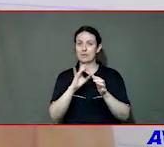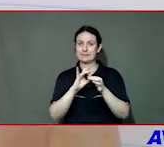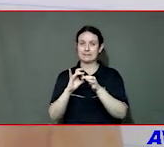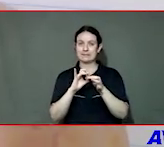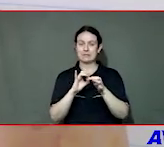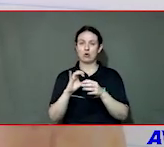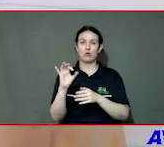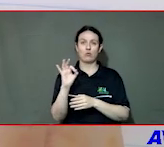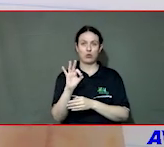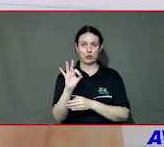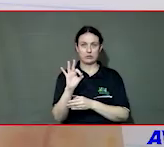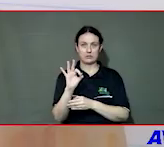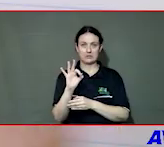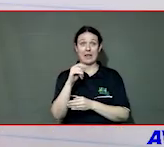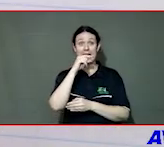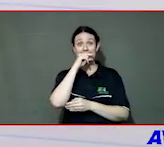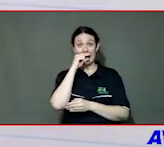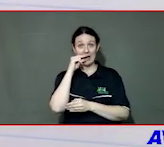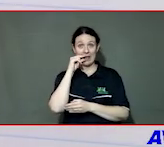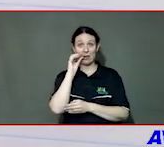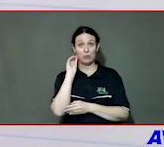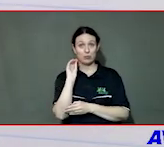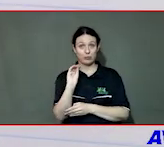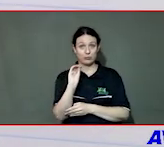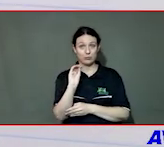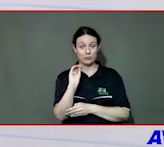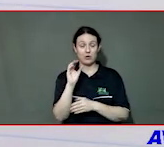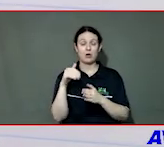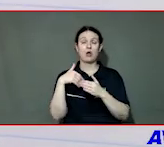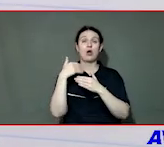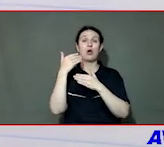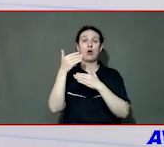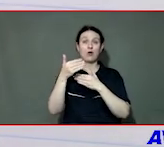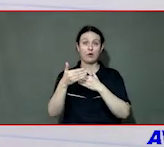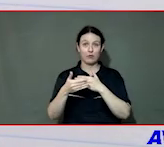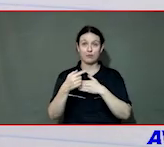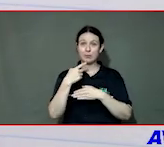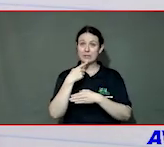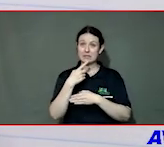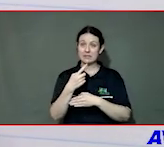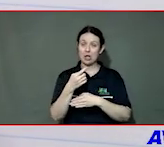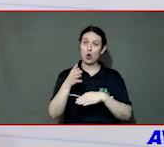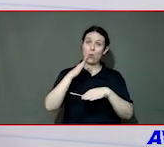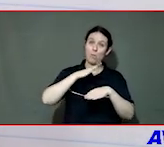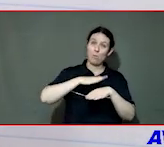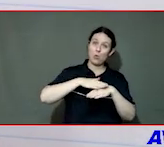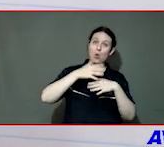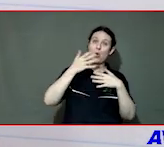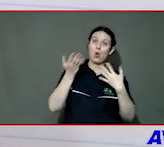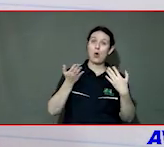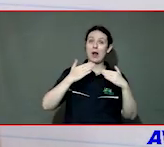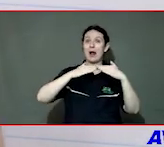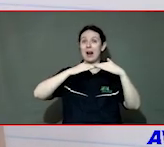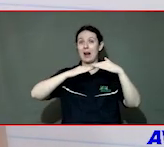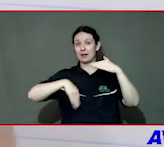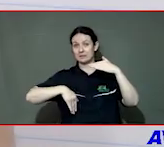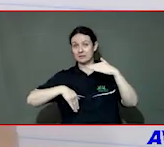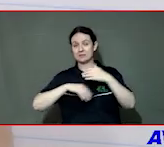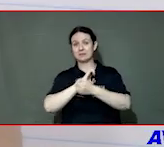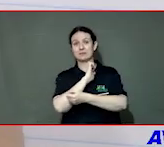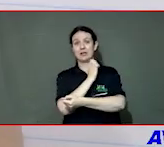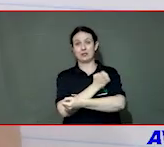you write by name, and then you're going to say more or less